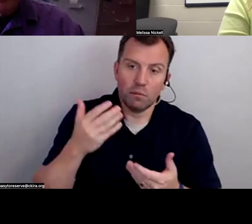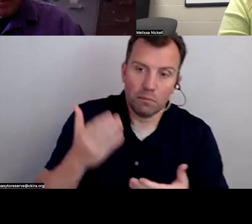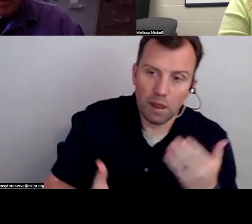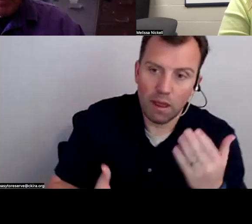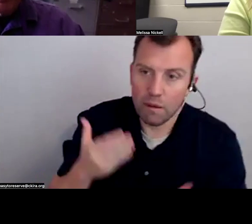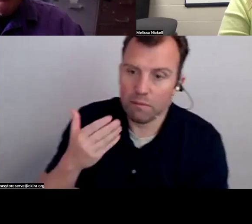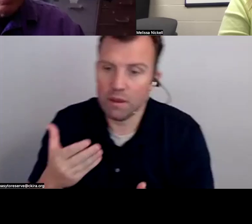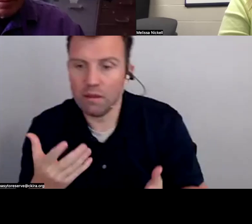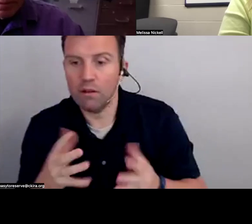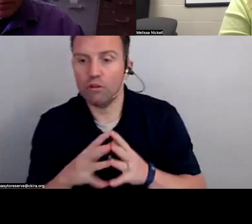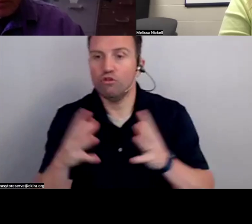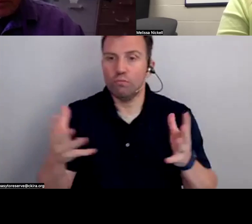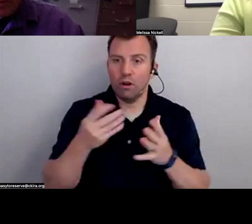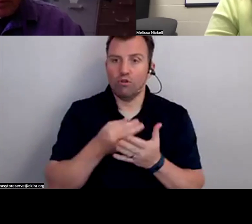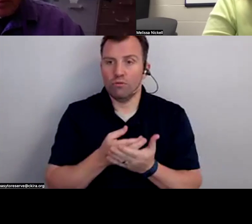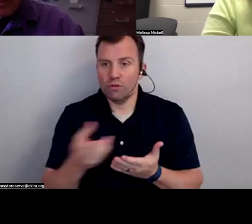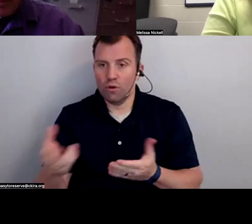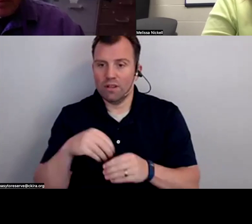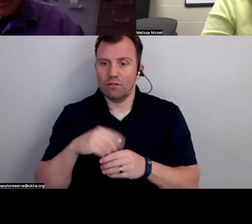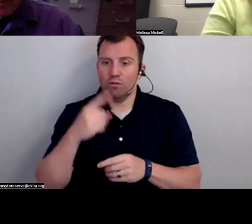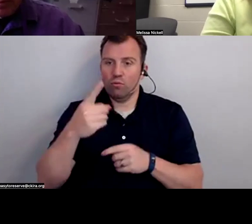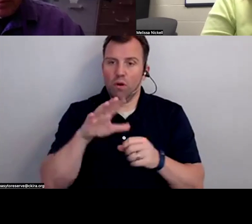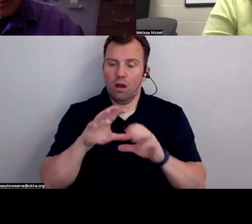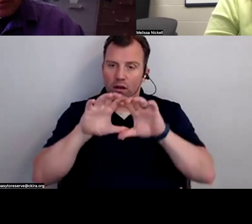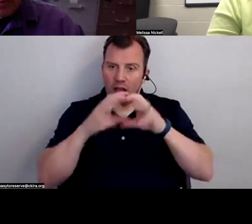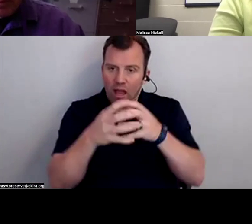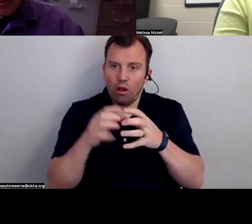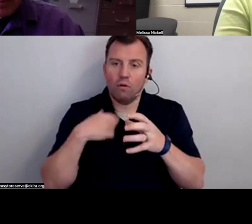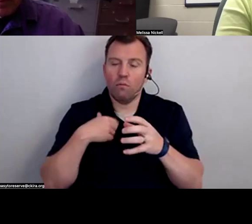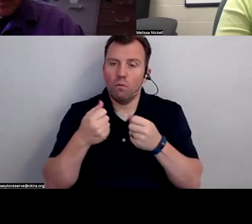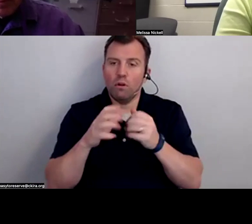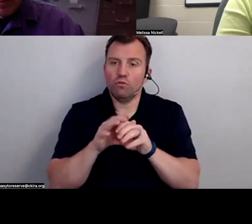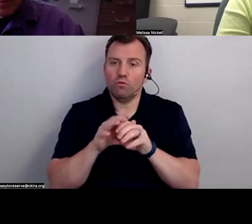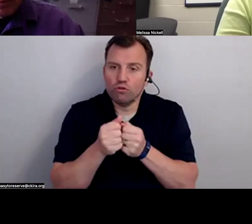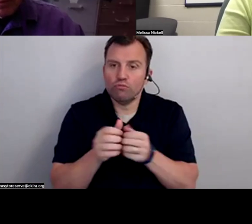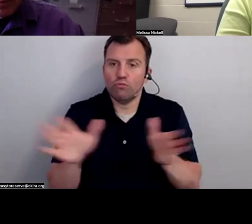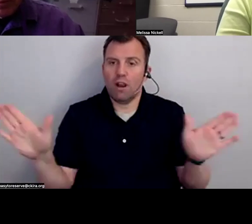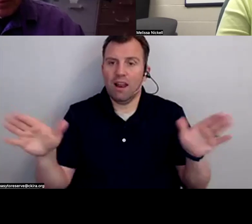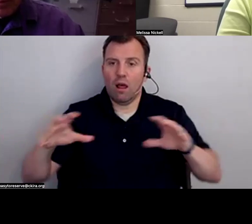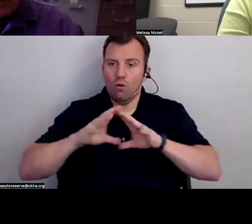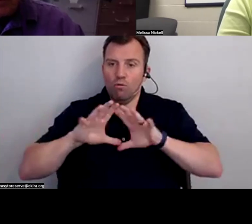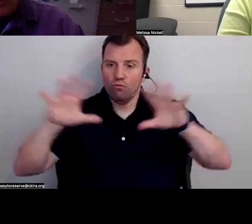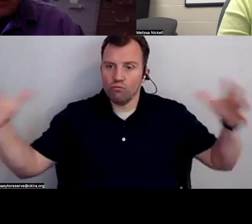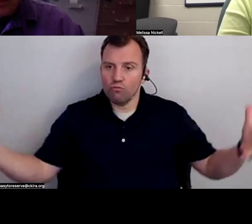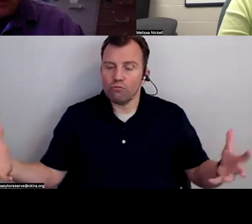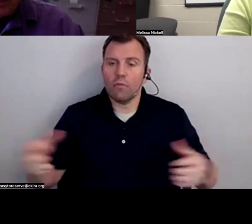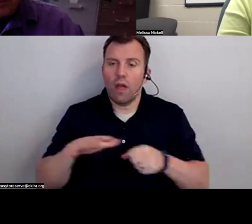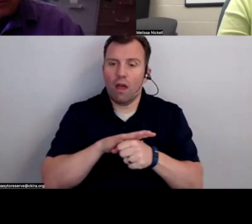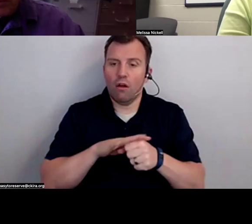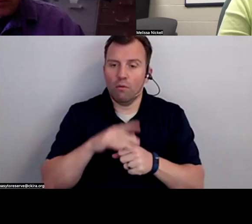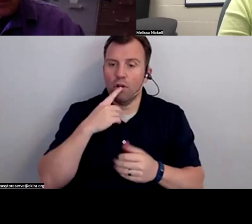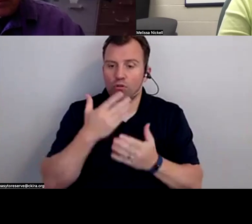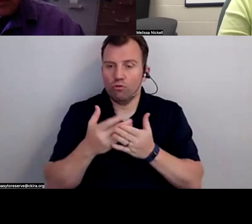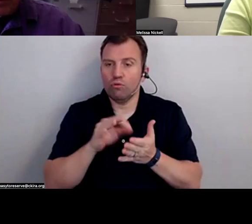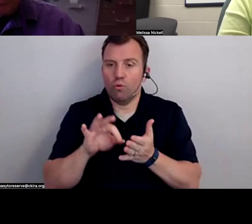put too much resources into one geographic area and they want to spread them out. But generally speaking, a really, really good score will usually